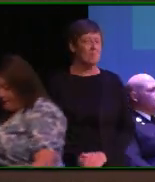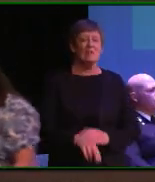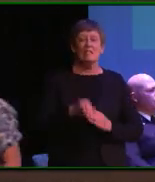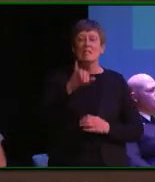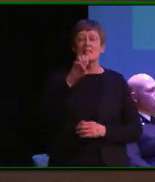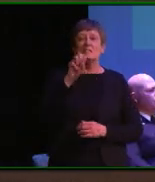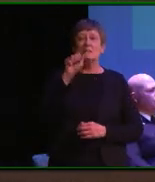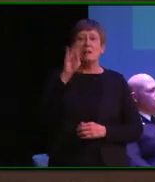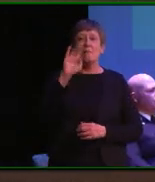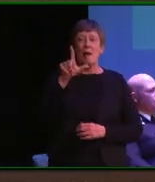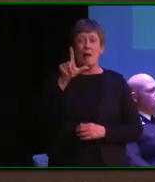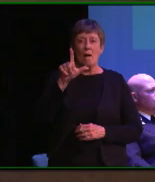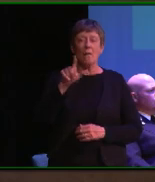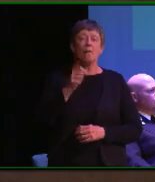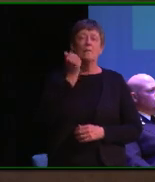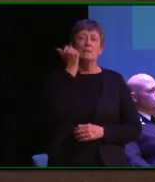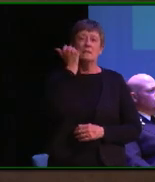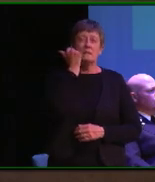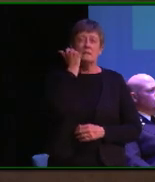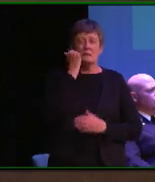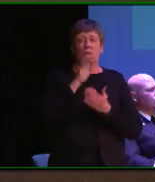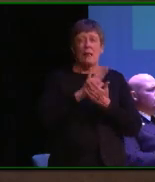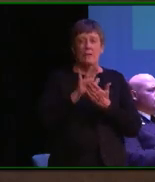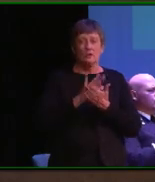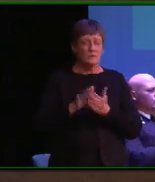Isabel Marquez, Dental Hygiene.